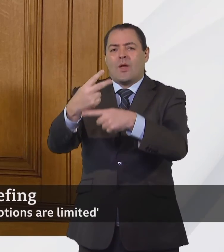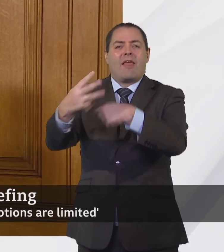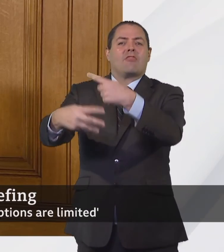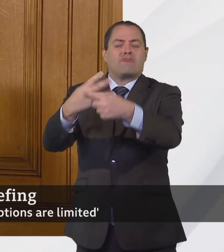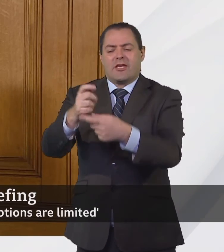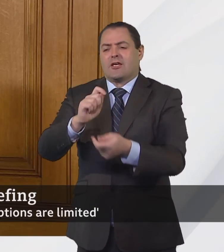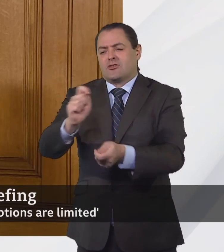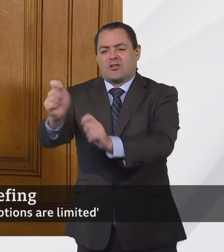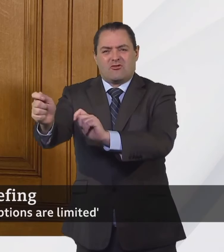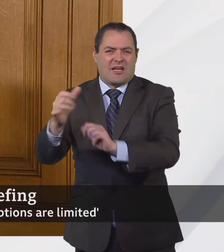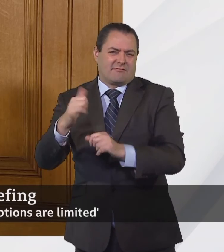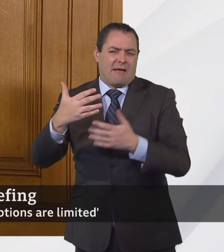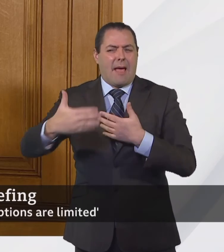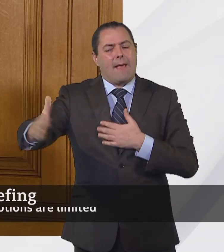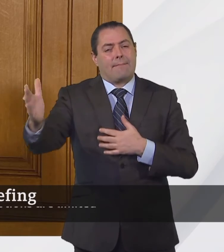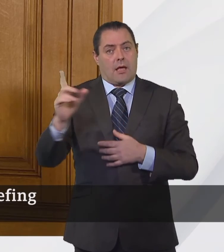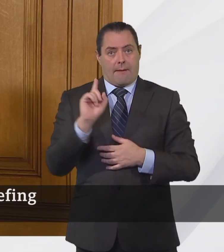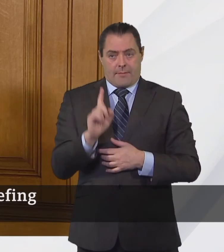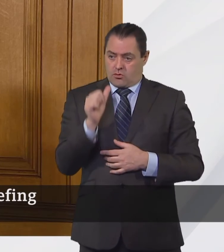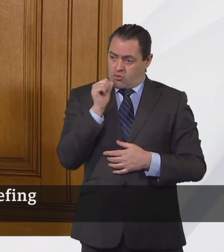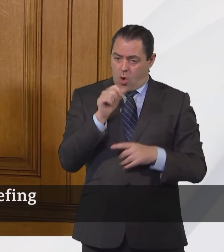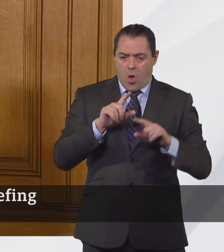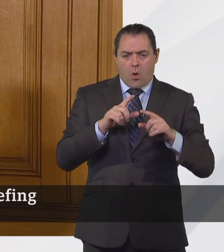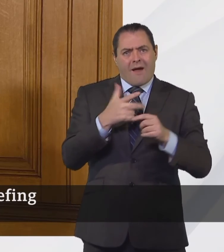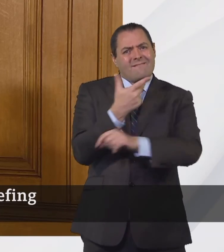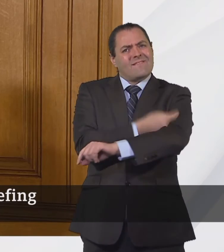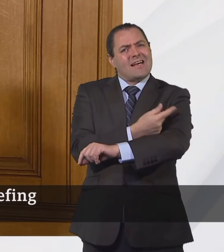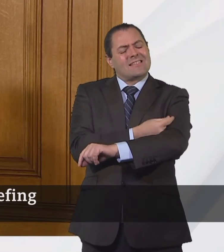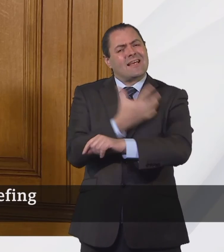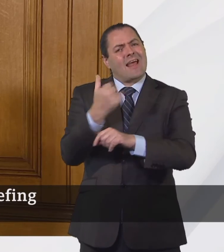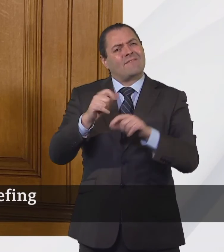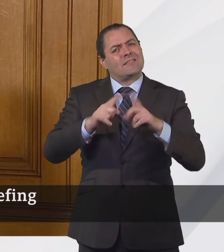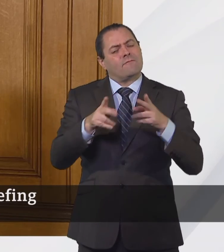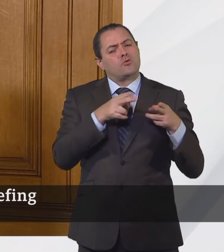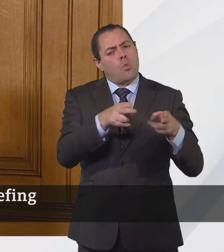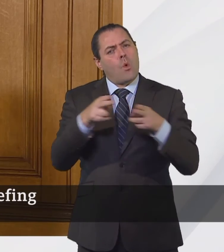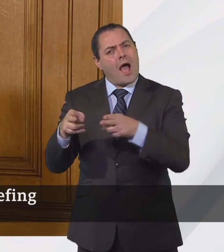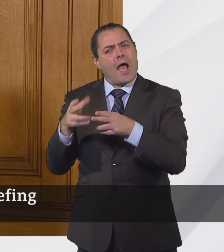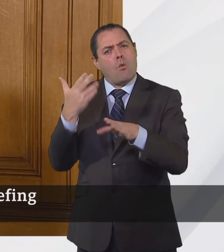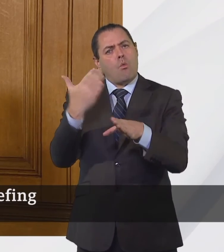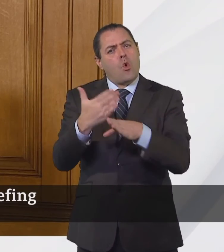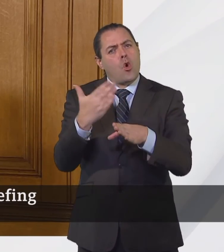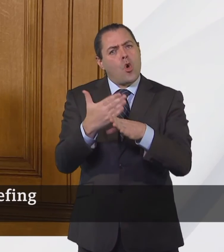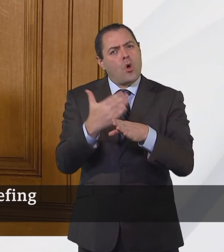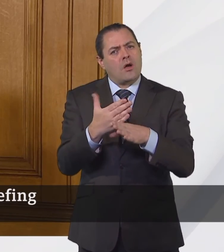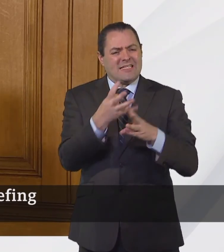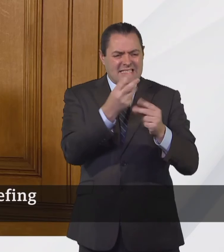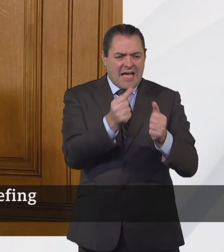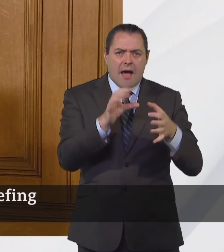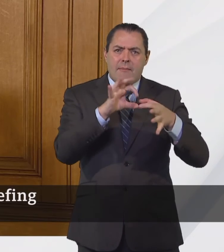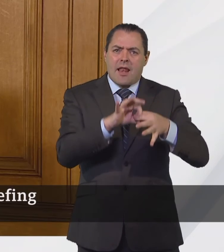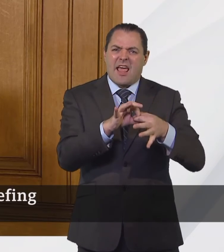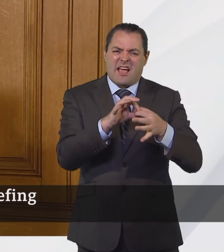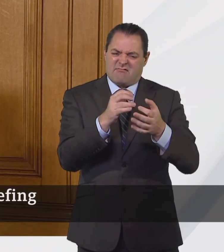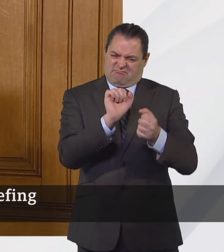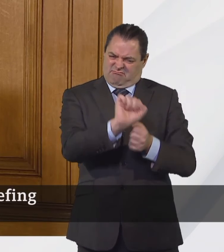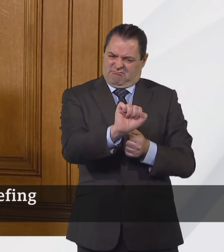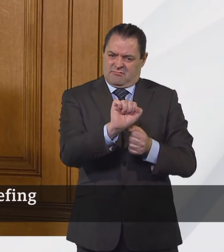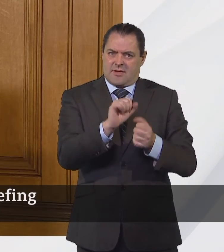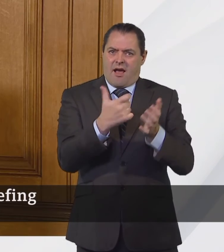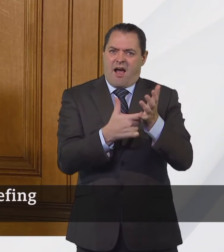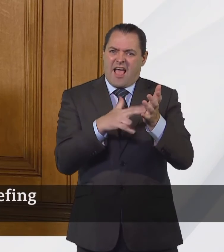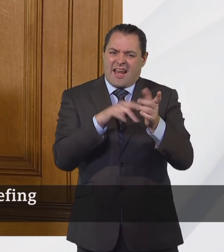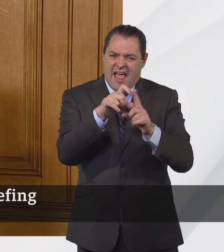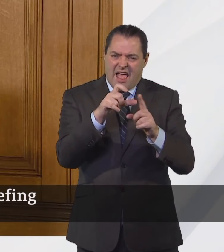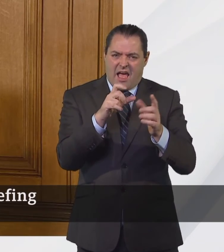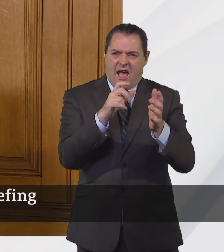that with these different technologies and the different approaches, it is possible to make vaccines. And after all, a new flu vaccine is